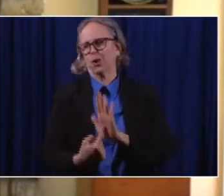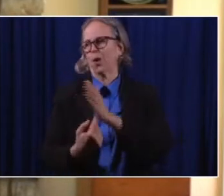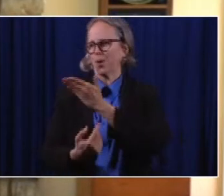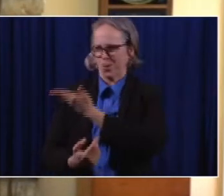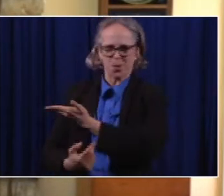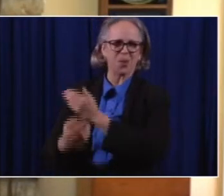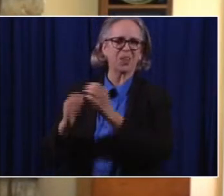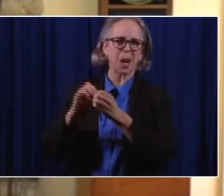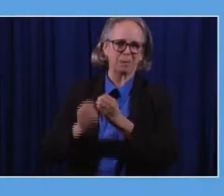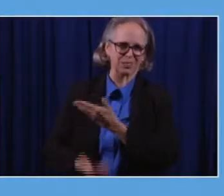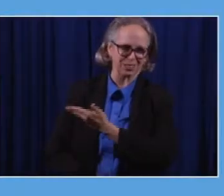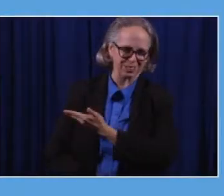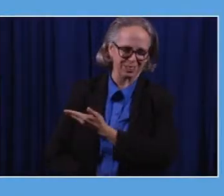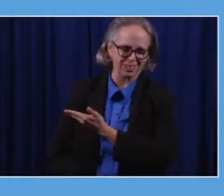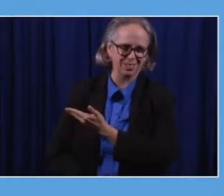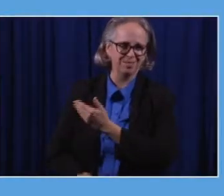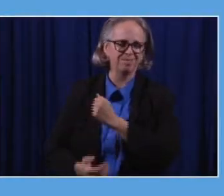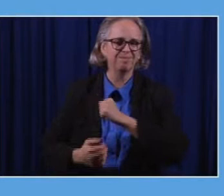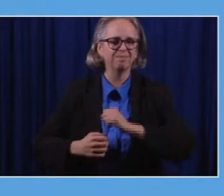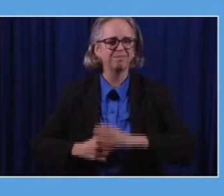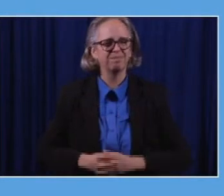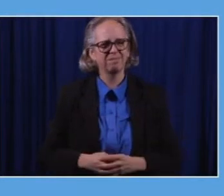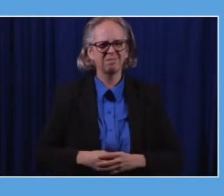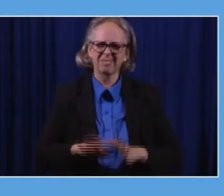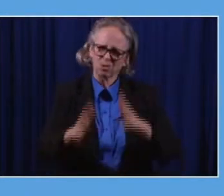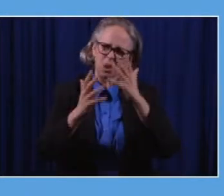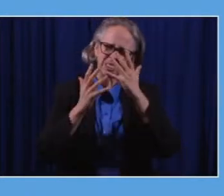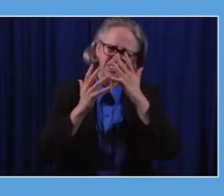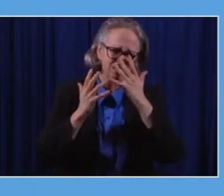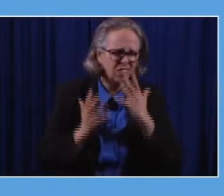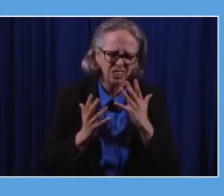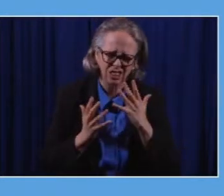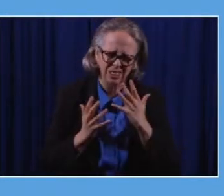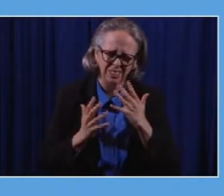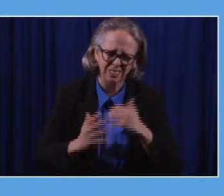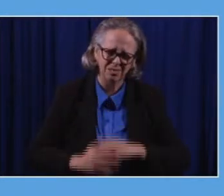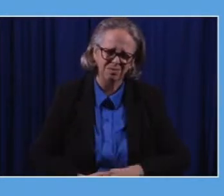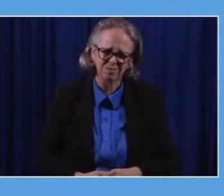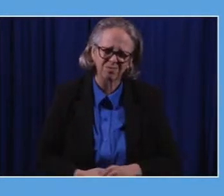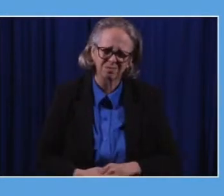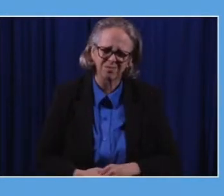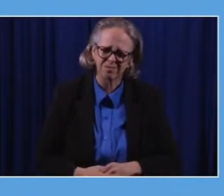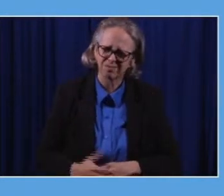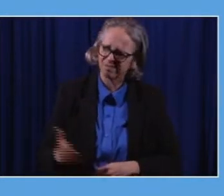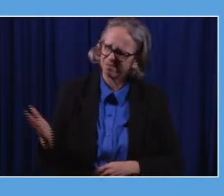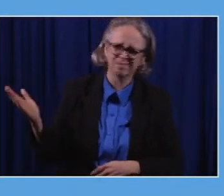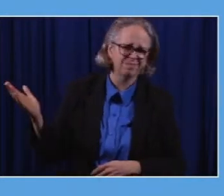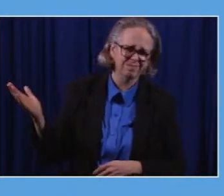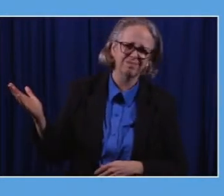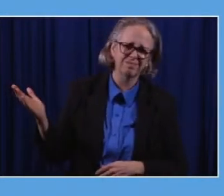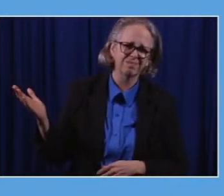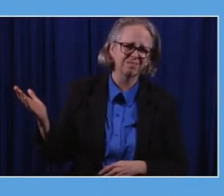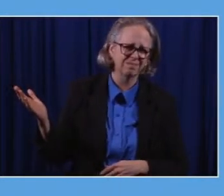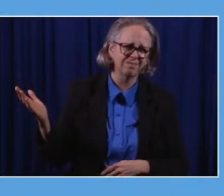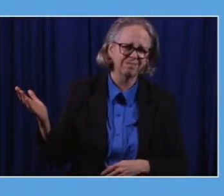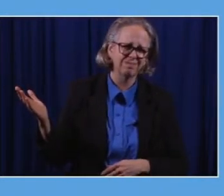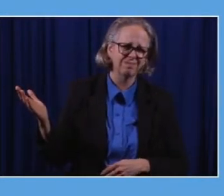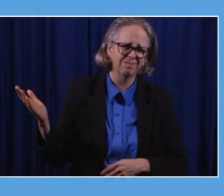daily numbers sadly continue our growing trend, and you'll see on the numbers,